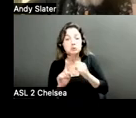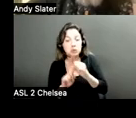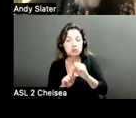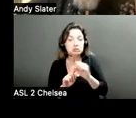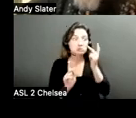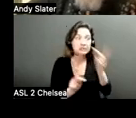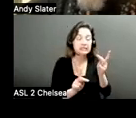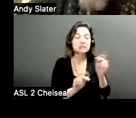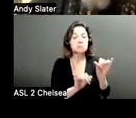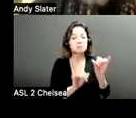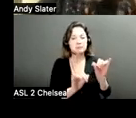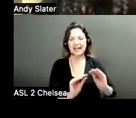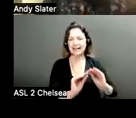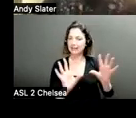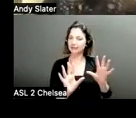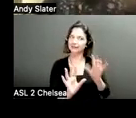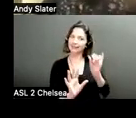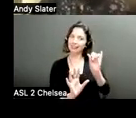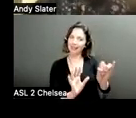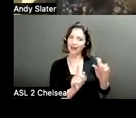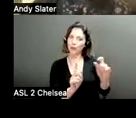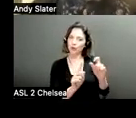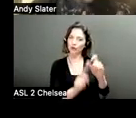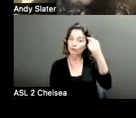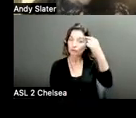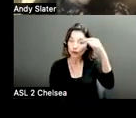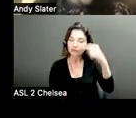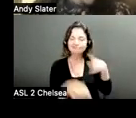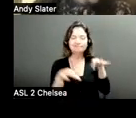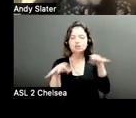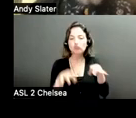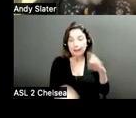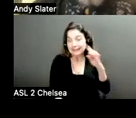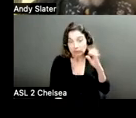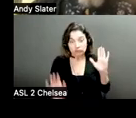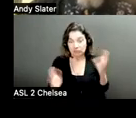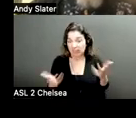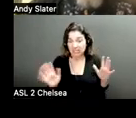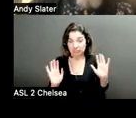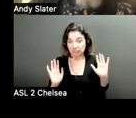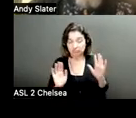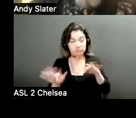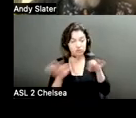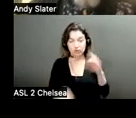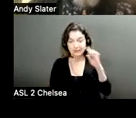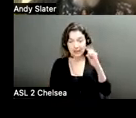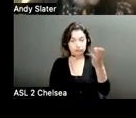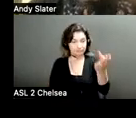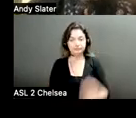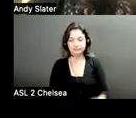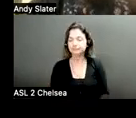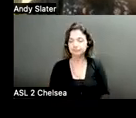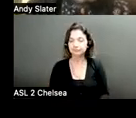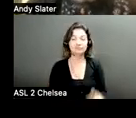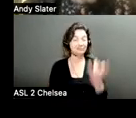it, you know, clearly acts as a way to describe sound. And this has always kind of